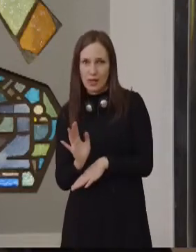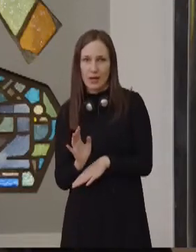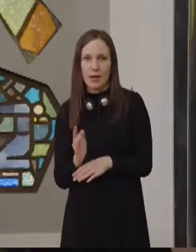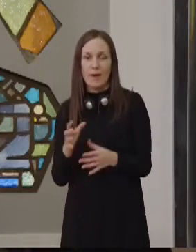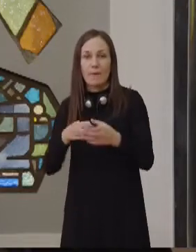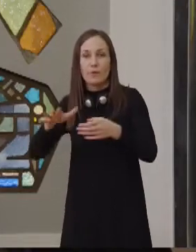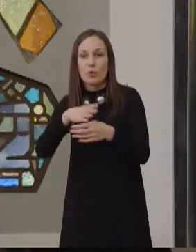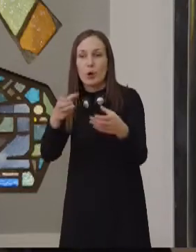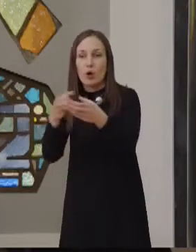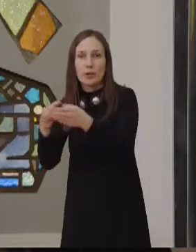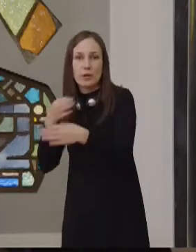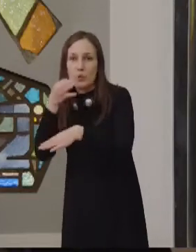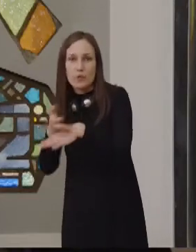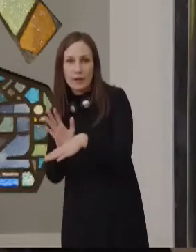Constitution.